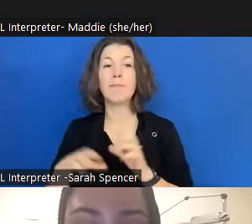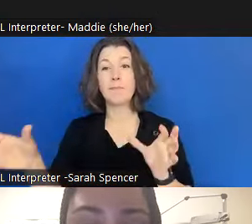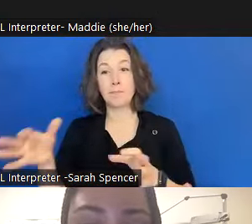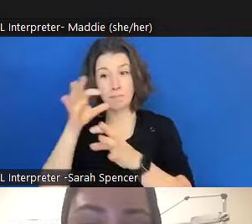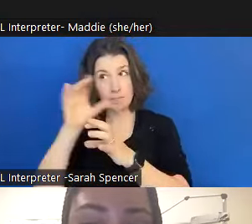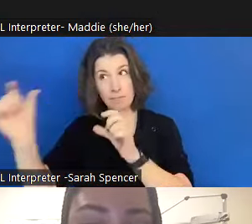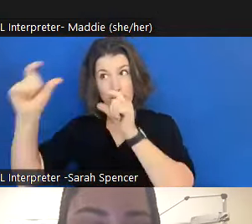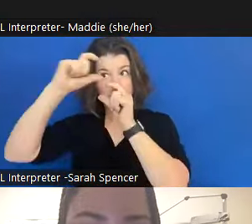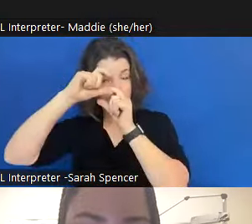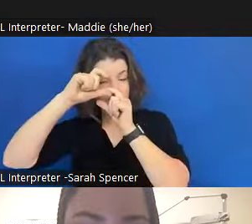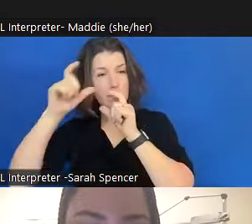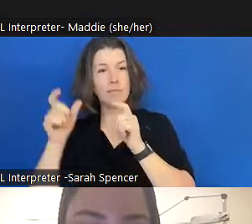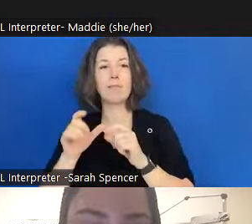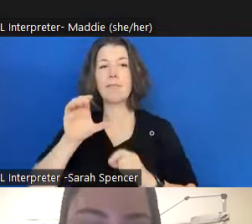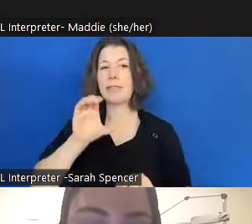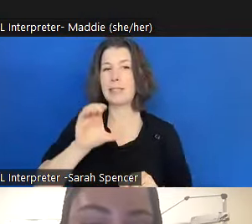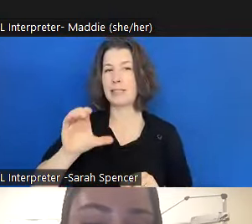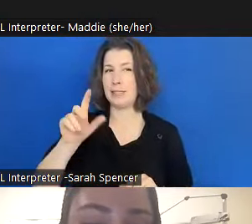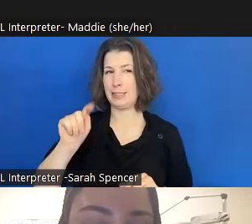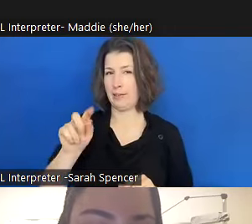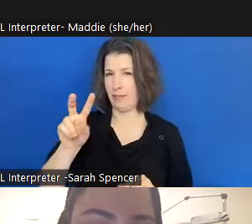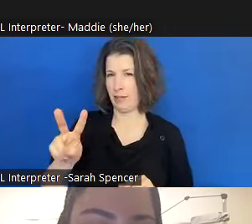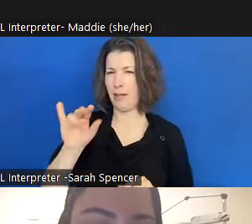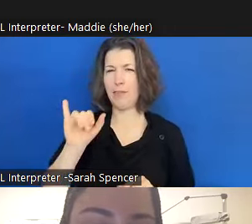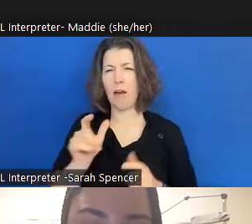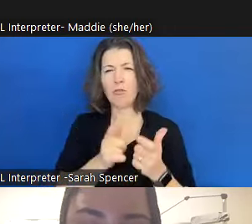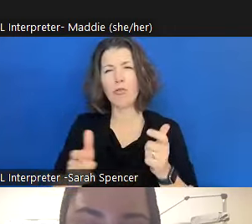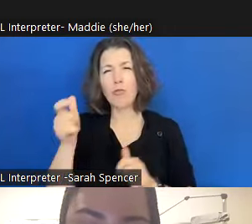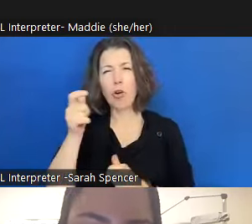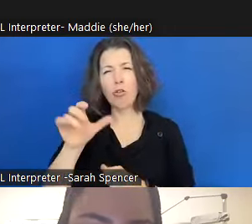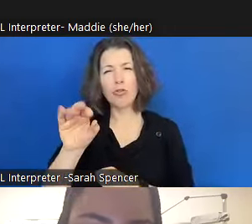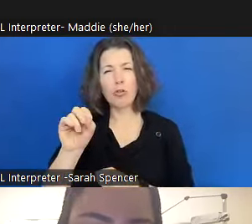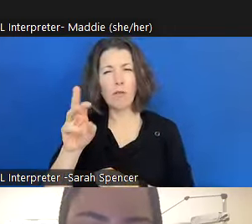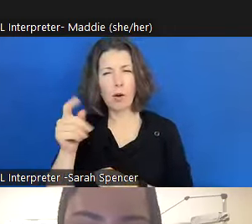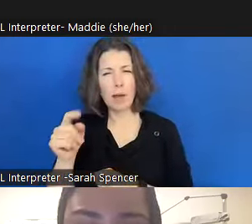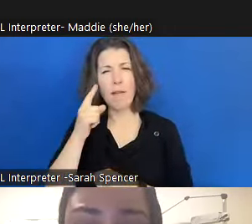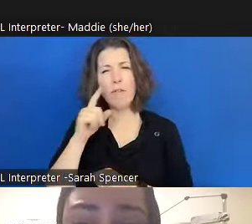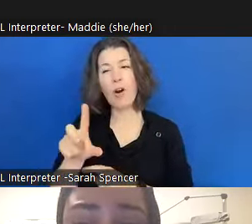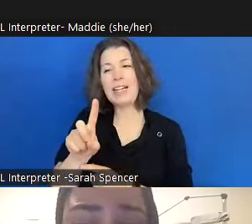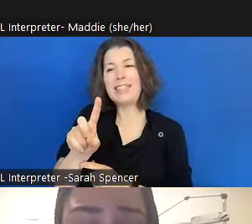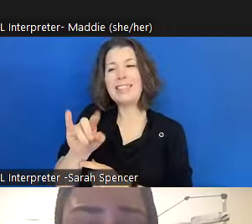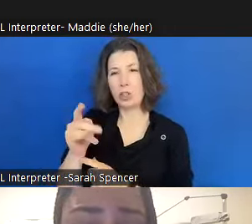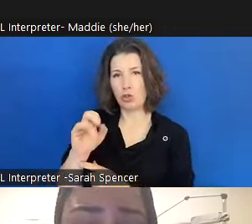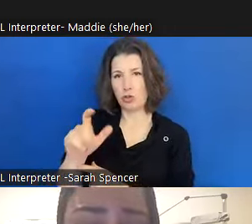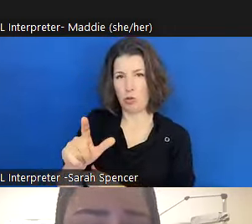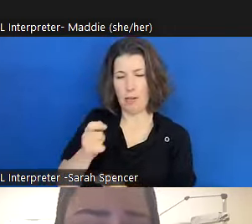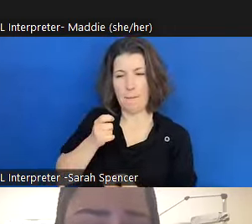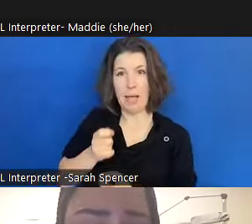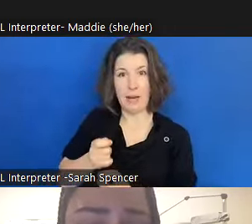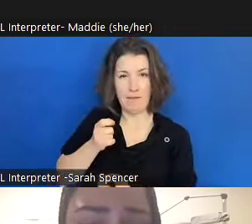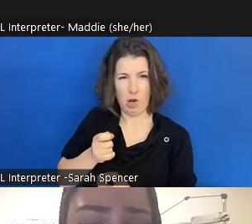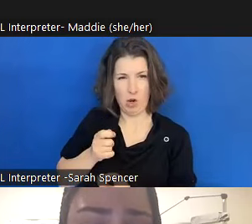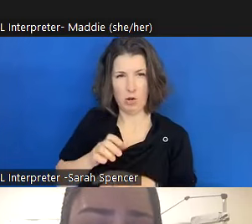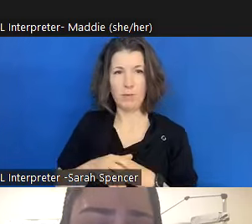glasses, CCTVs, which are a larger format of a digital magnifier, head-mounted